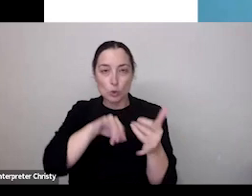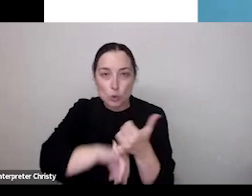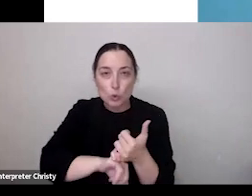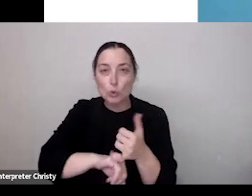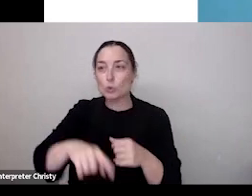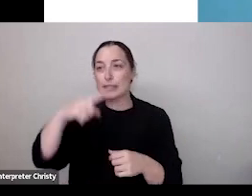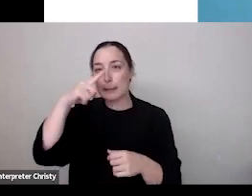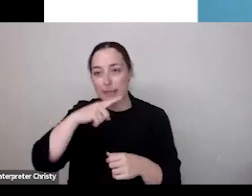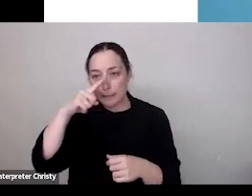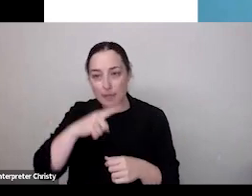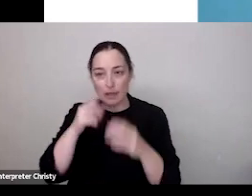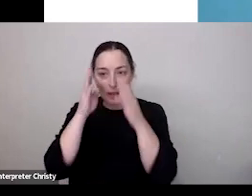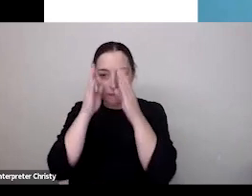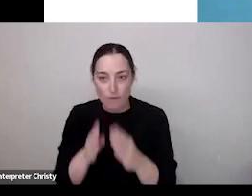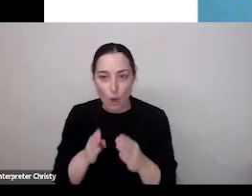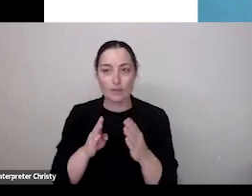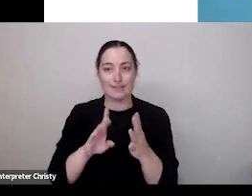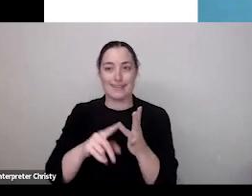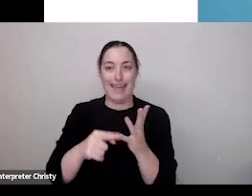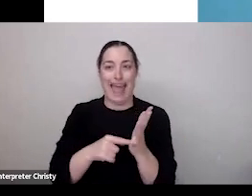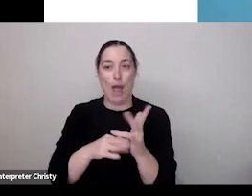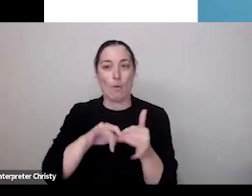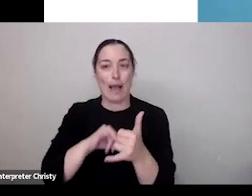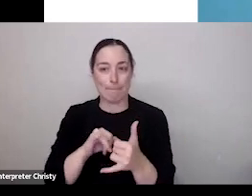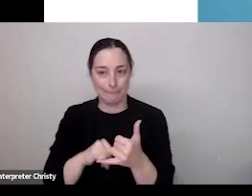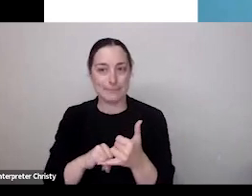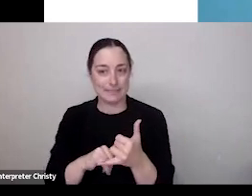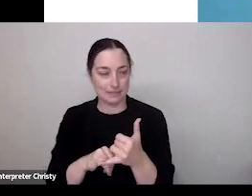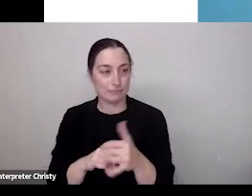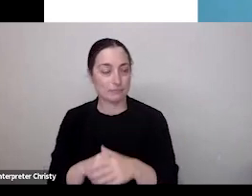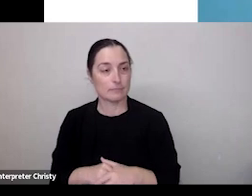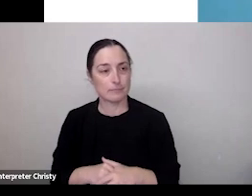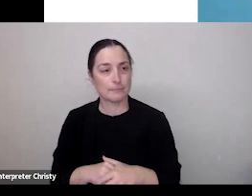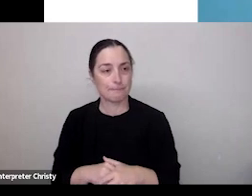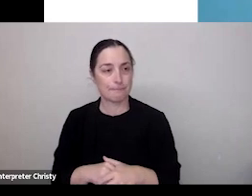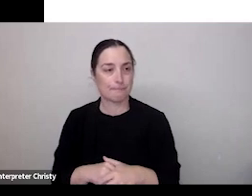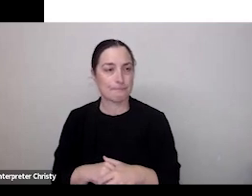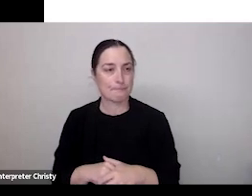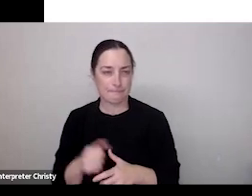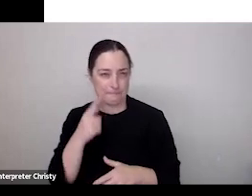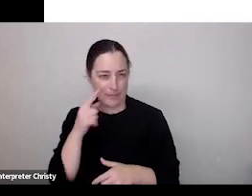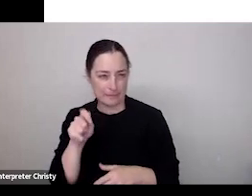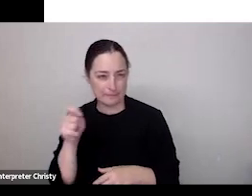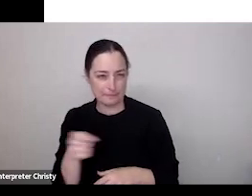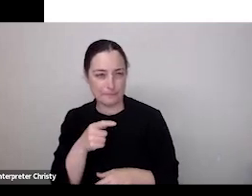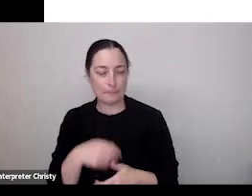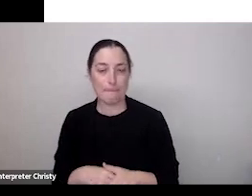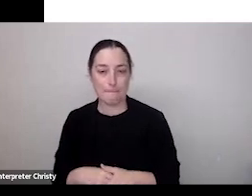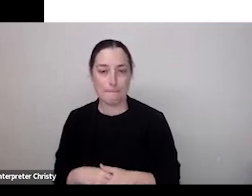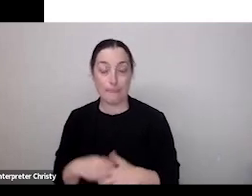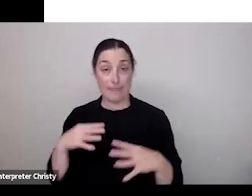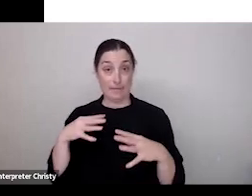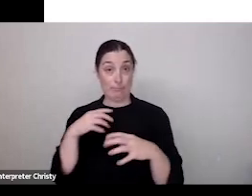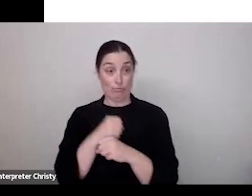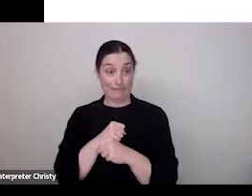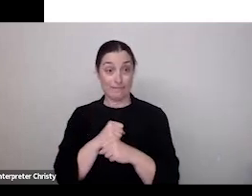and the outcomes, and how we can all work together to contribute to disaster risk reduction. Next slide, please. In brief,